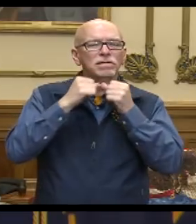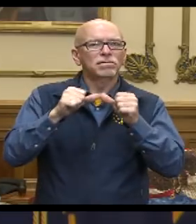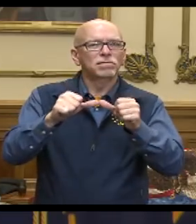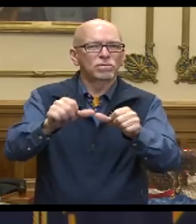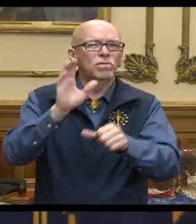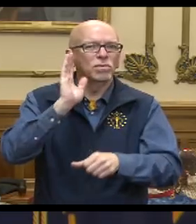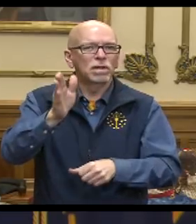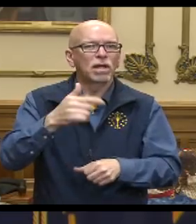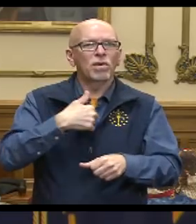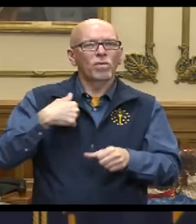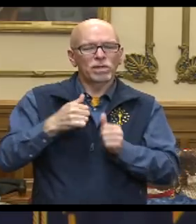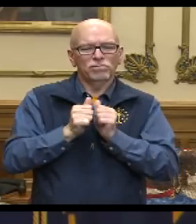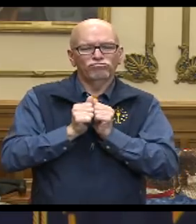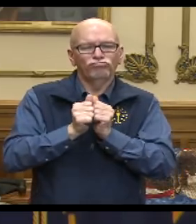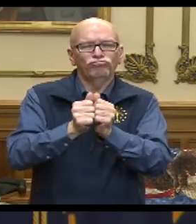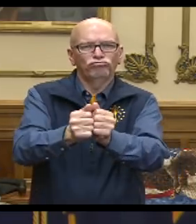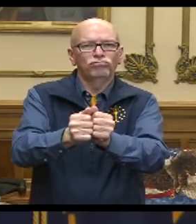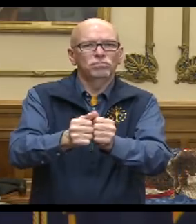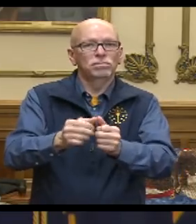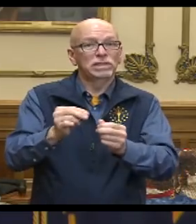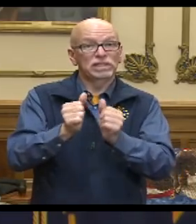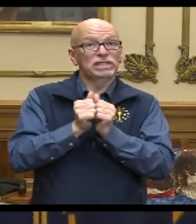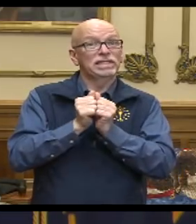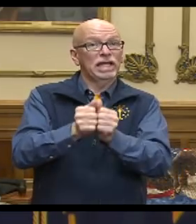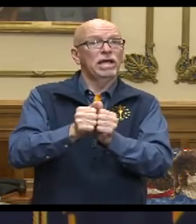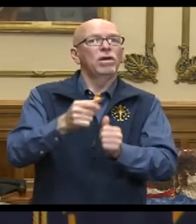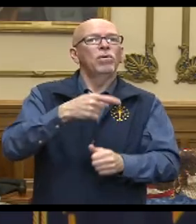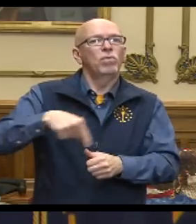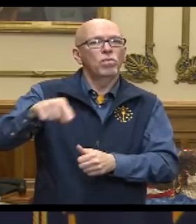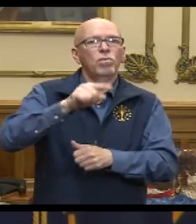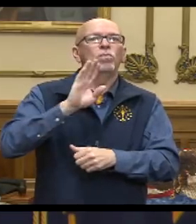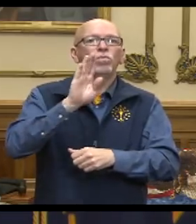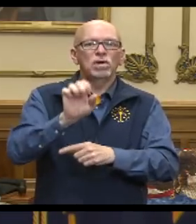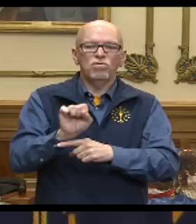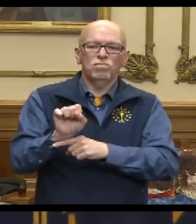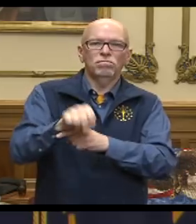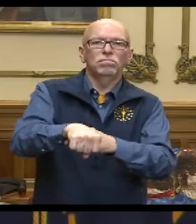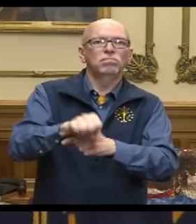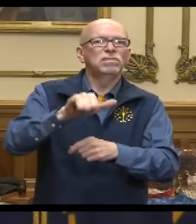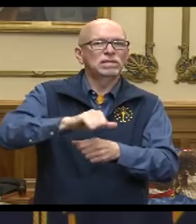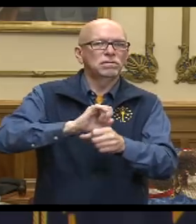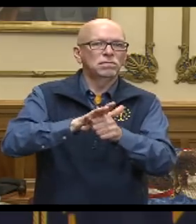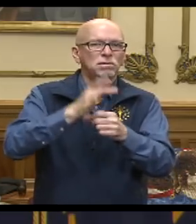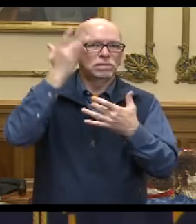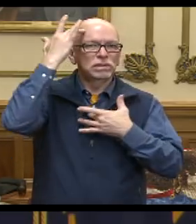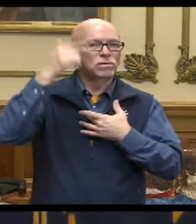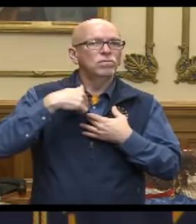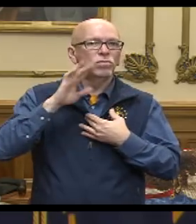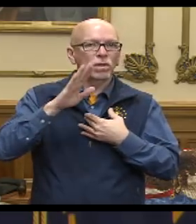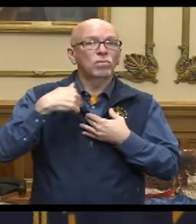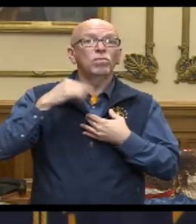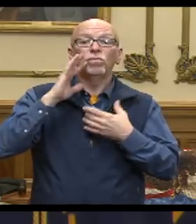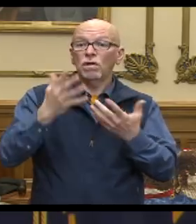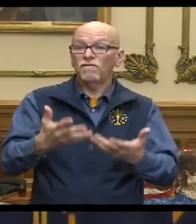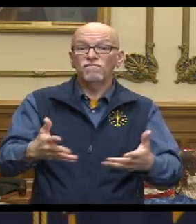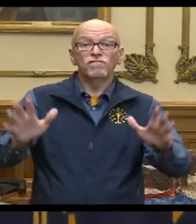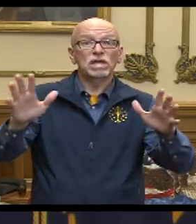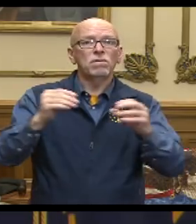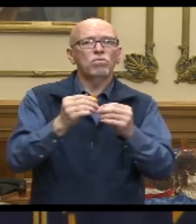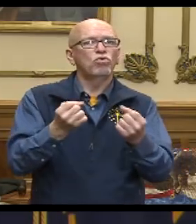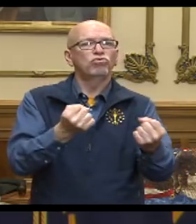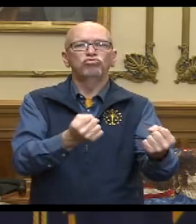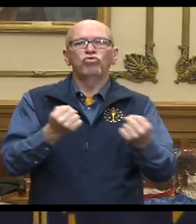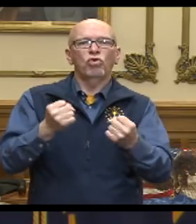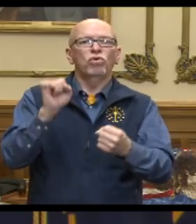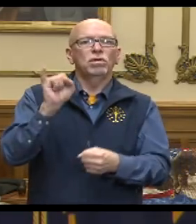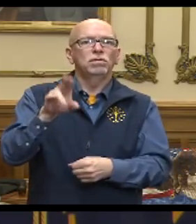doing this together, and together we will overcome this disease and come out a stronger Indiana.